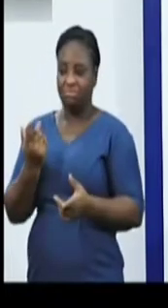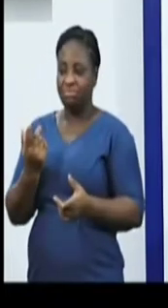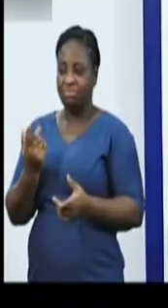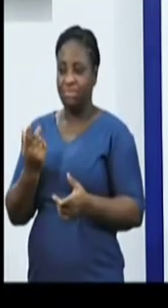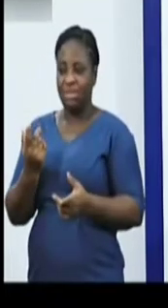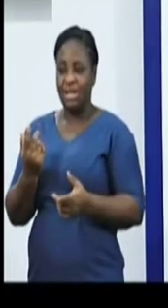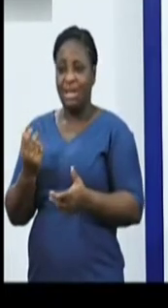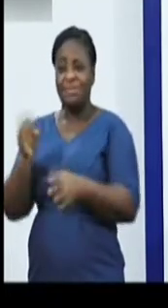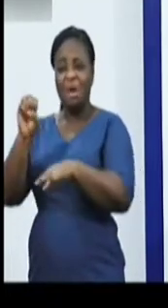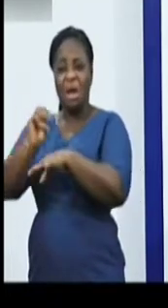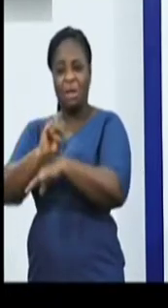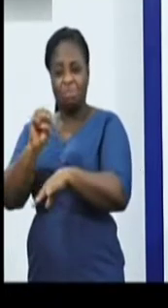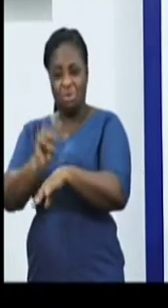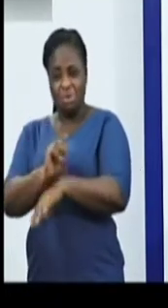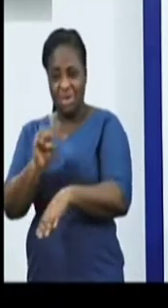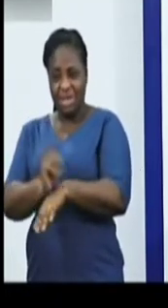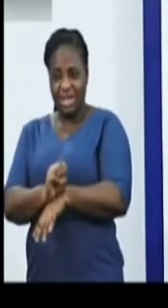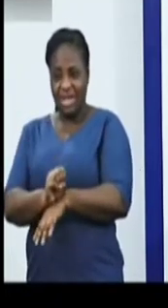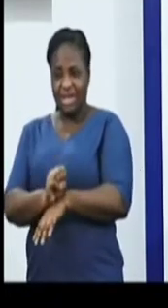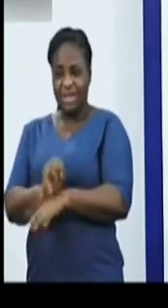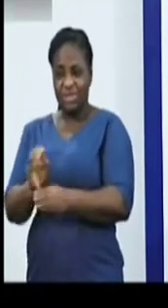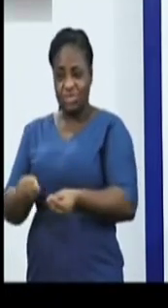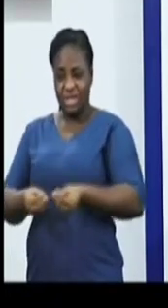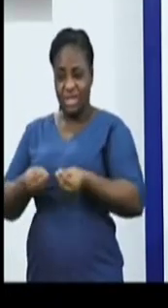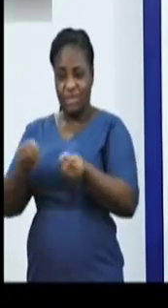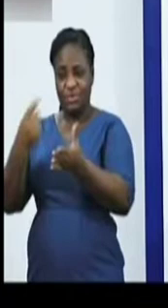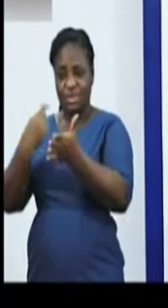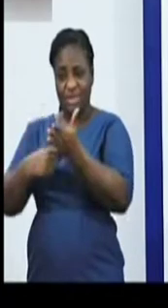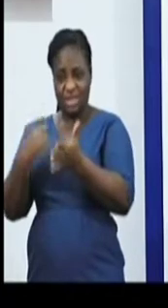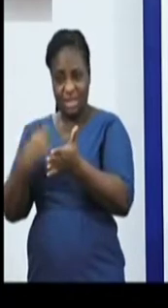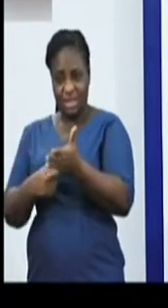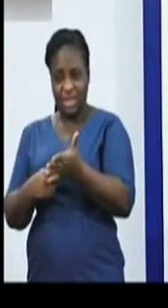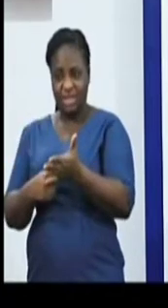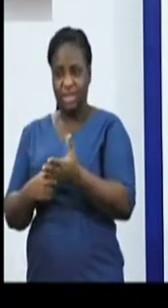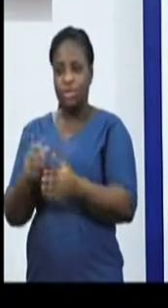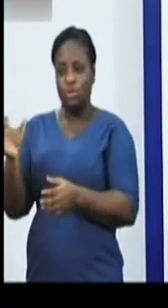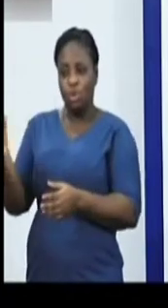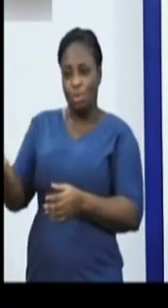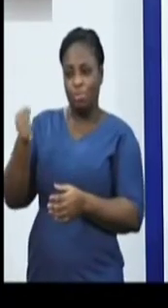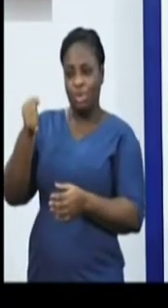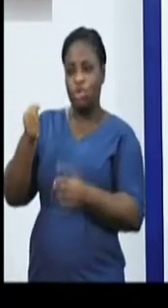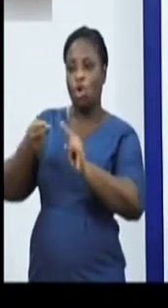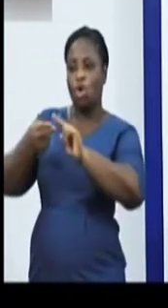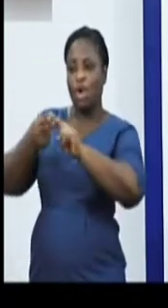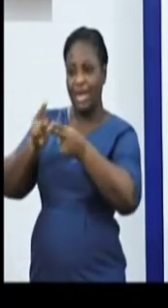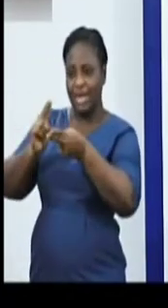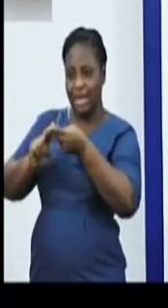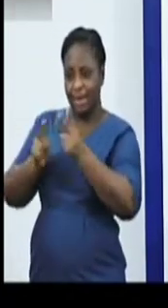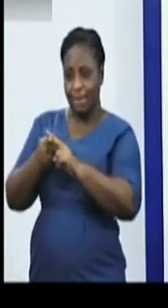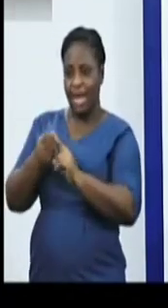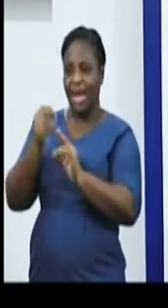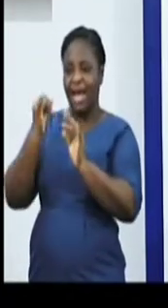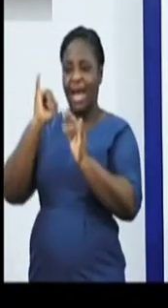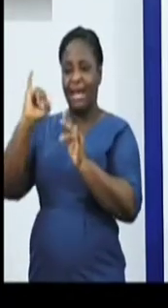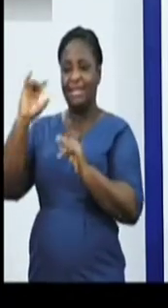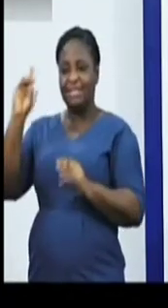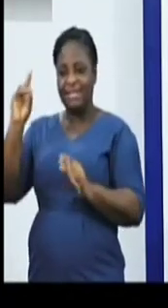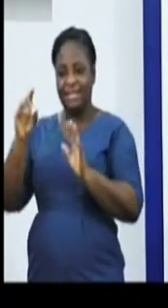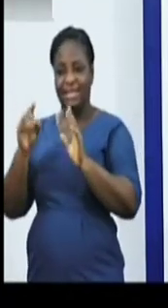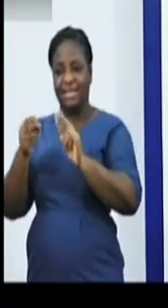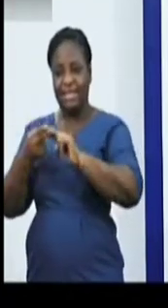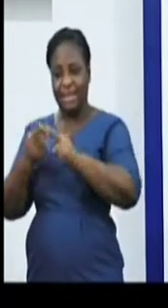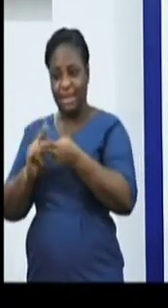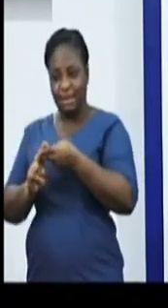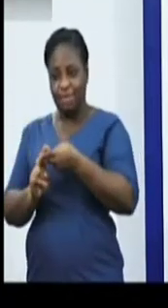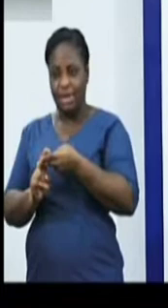and your employer in the private sector gives us your tax returns, they will pick your TIN numbers and will work with it so